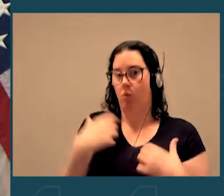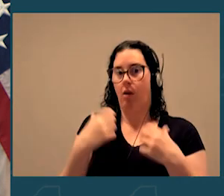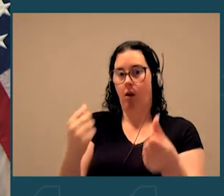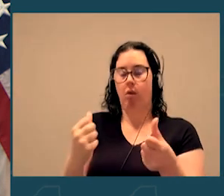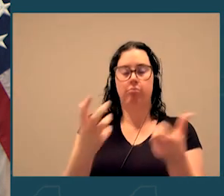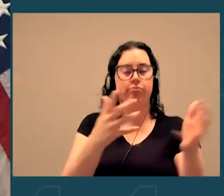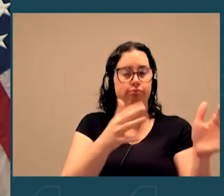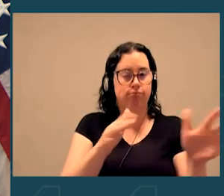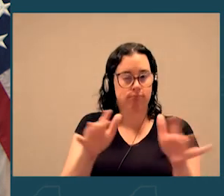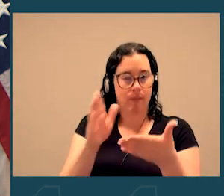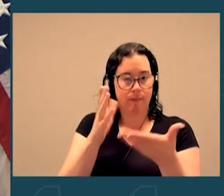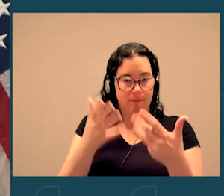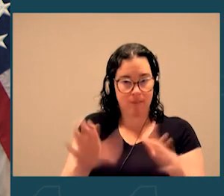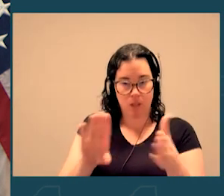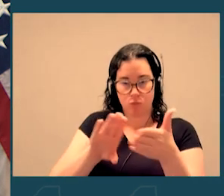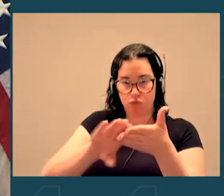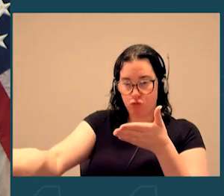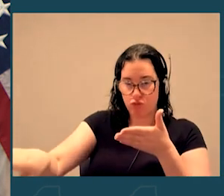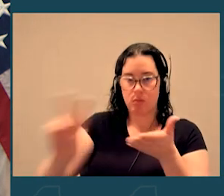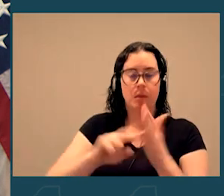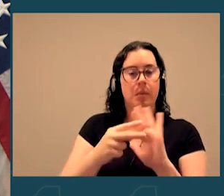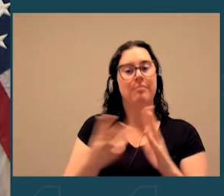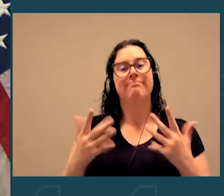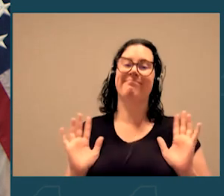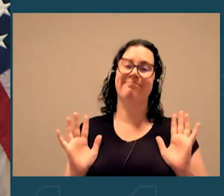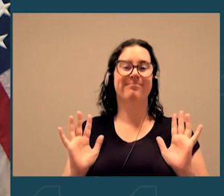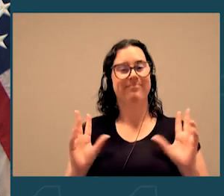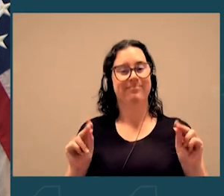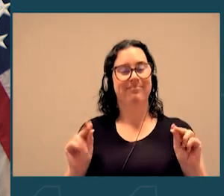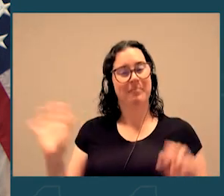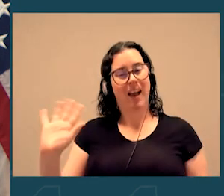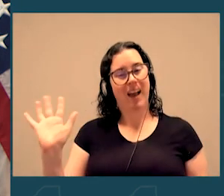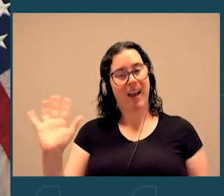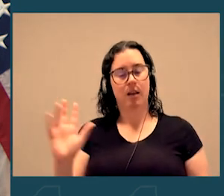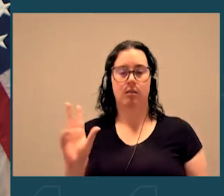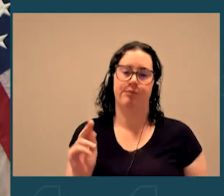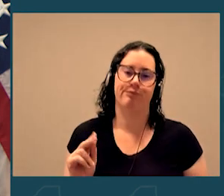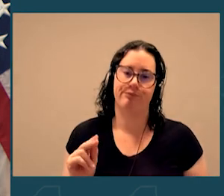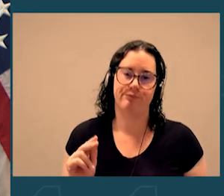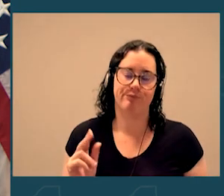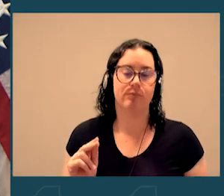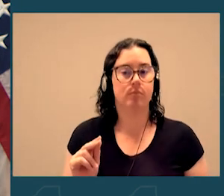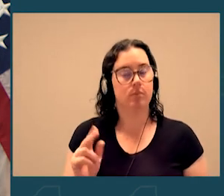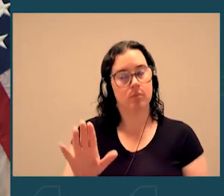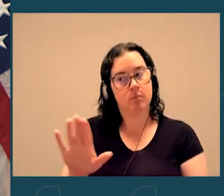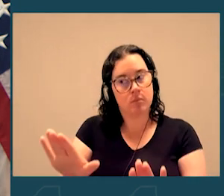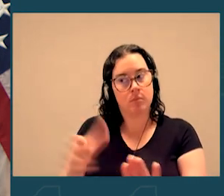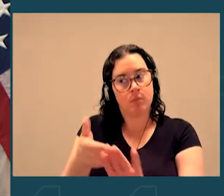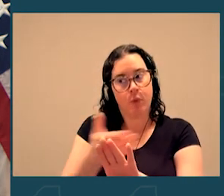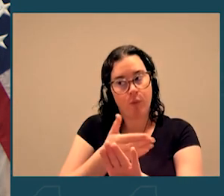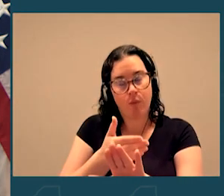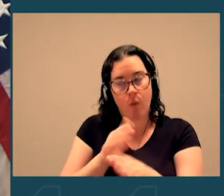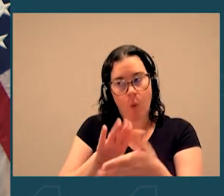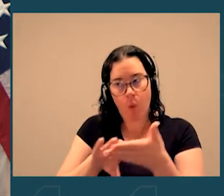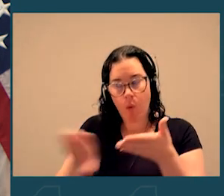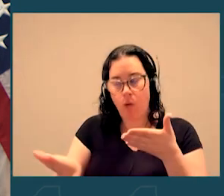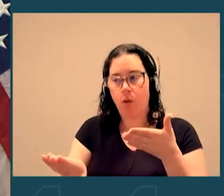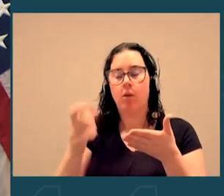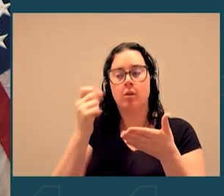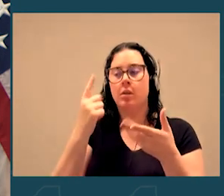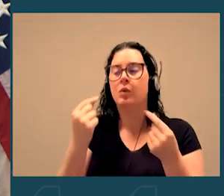we're not done with them. We have to say, before you go, here's the next